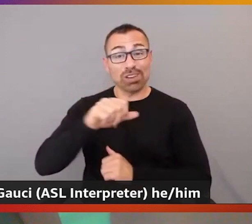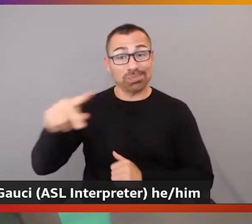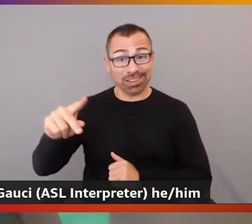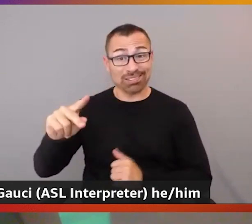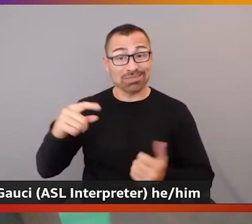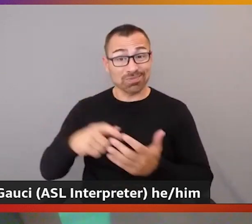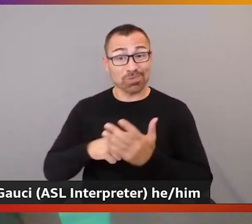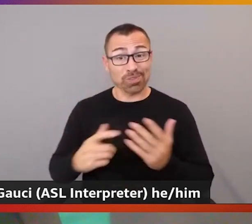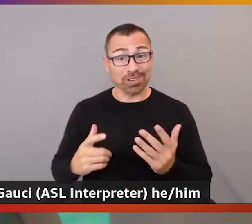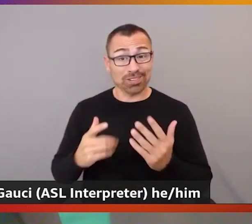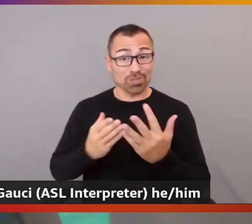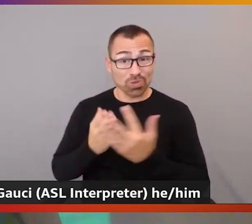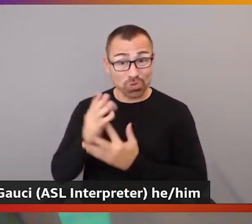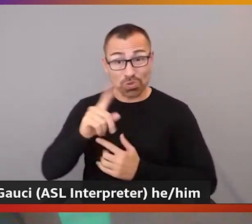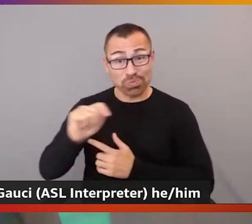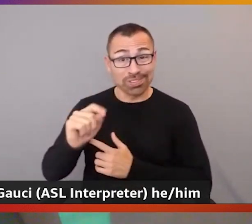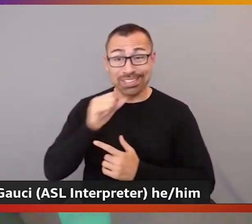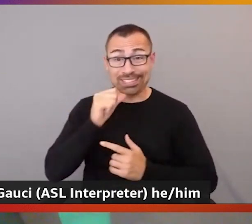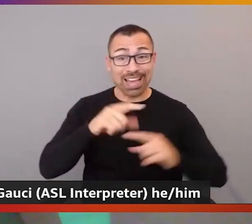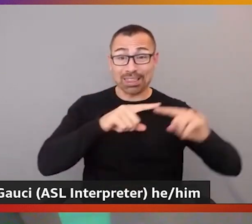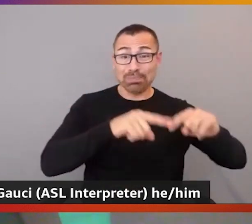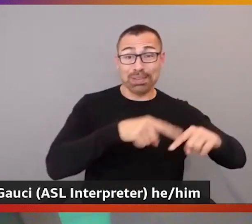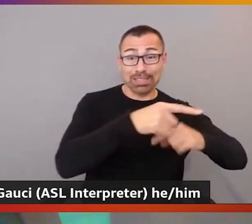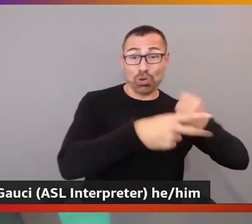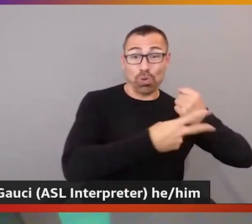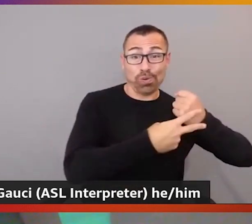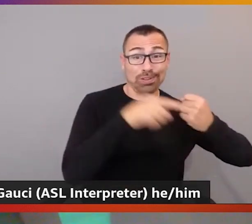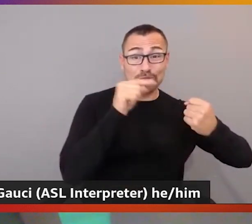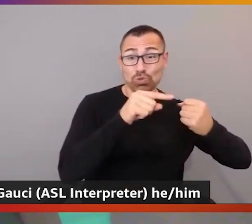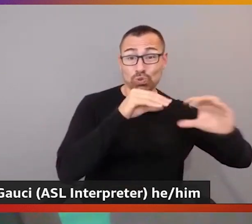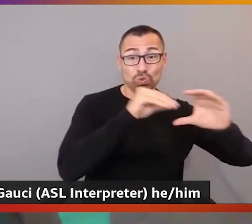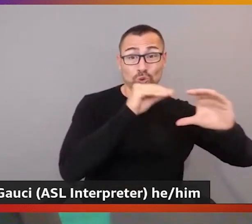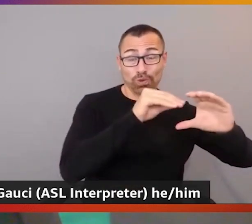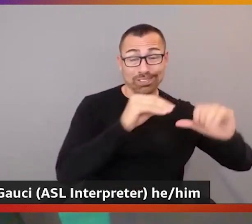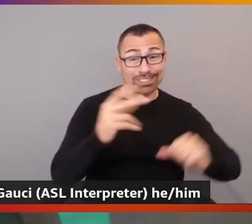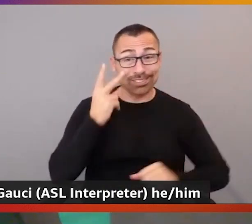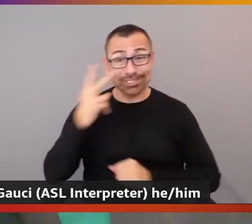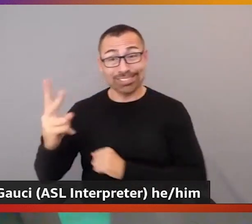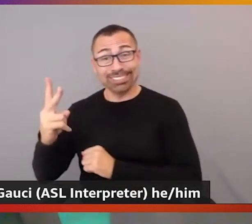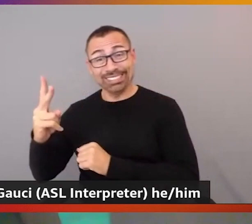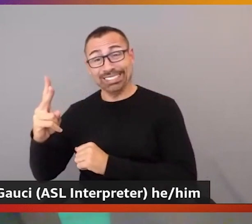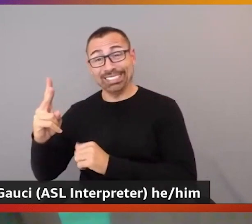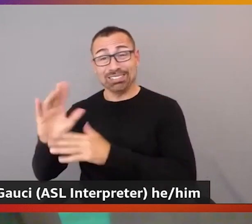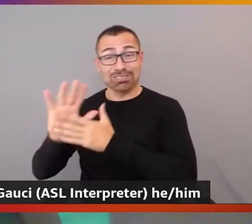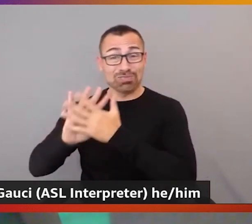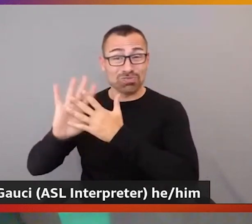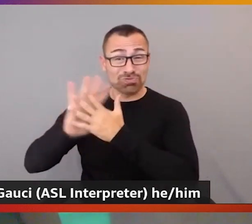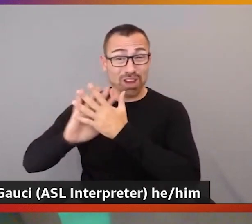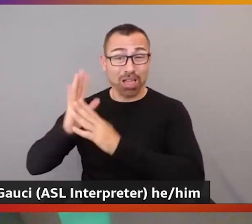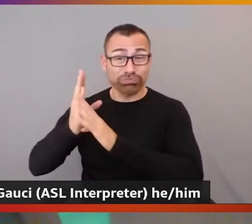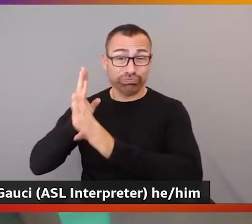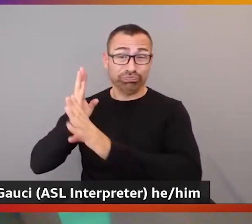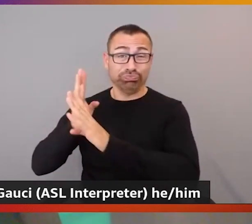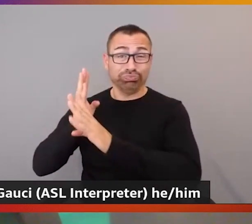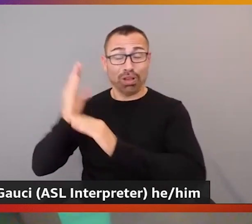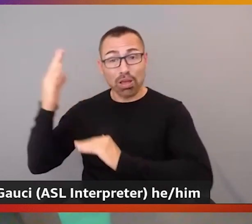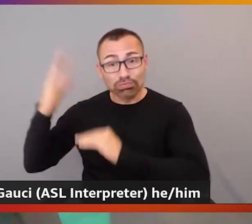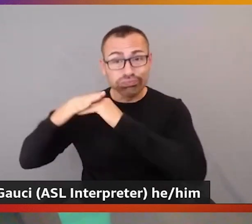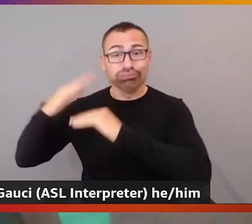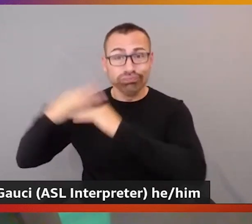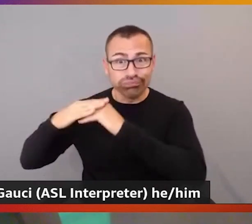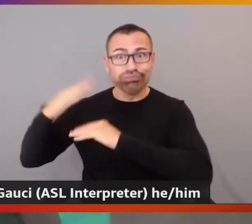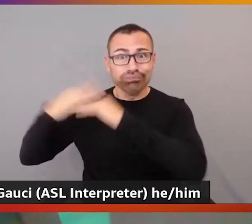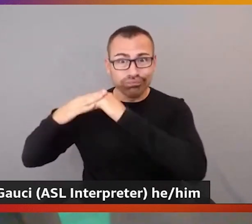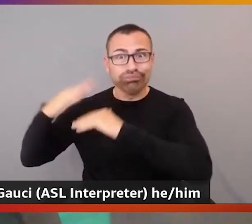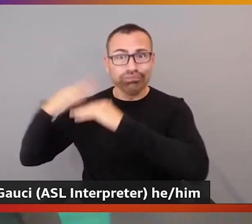throughput that's independent of storage, right? And you're seeing unpredictable traffic, and you're hitting the limits of the bursting throughput that you get. Then you should